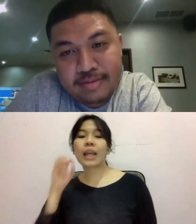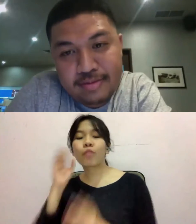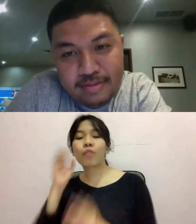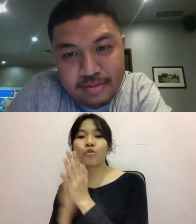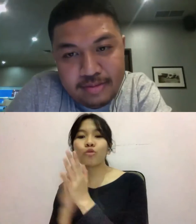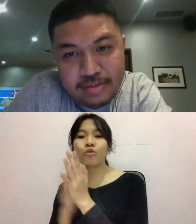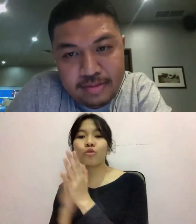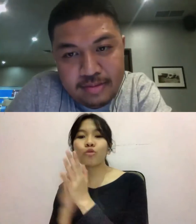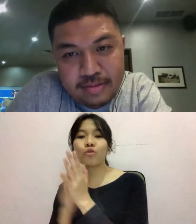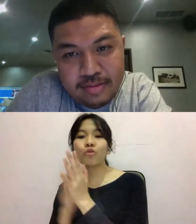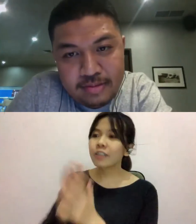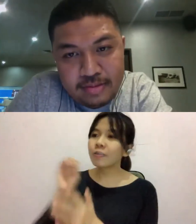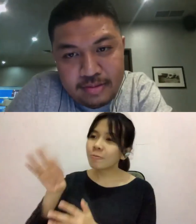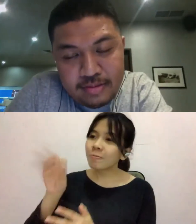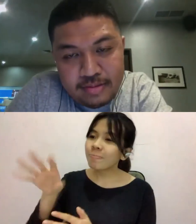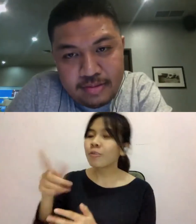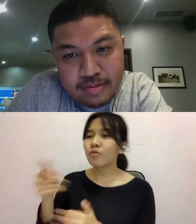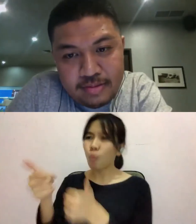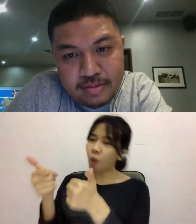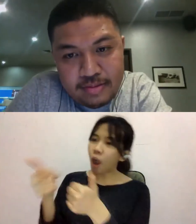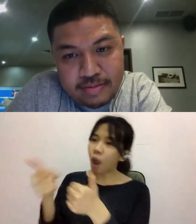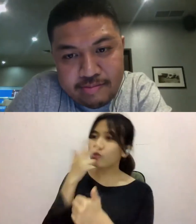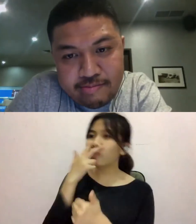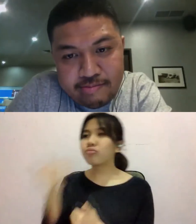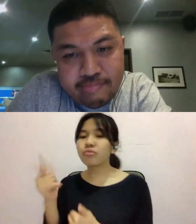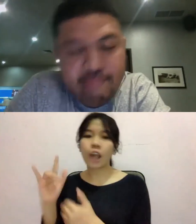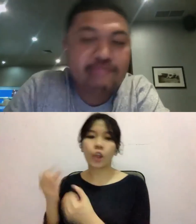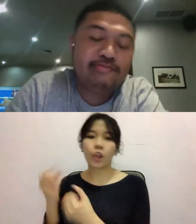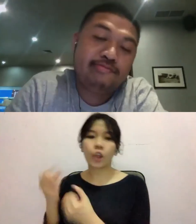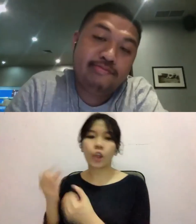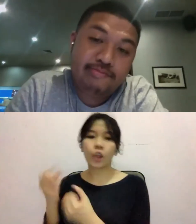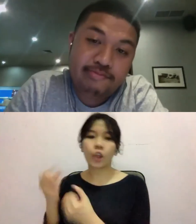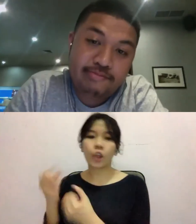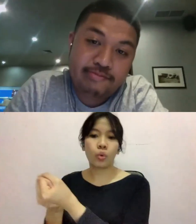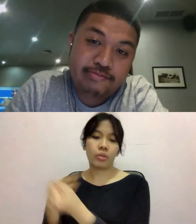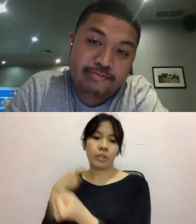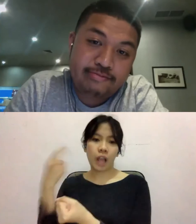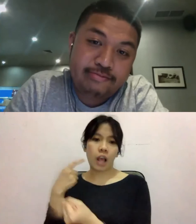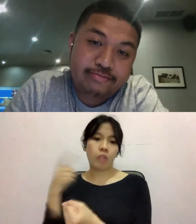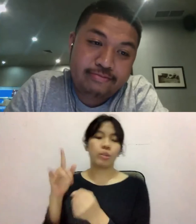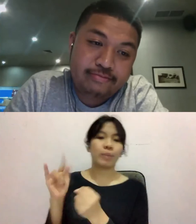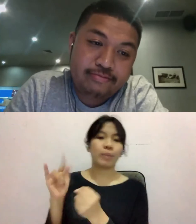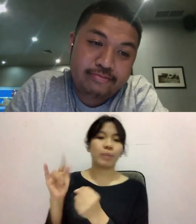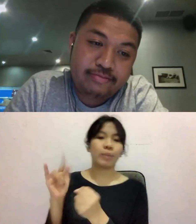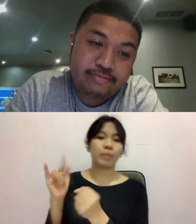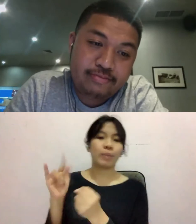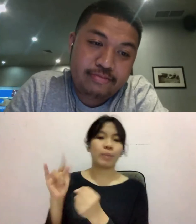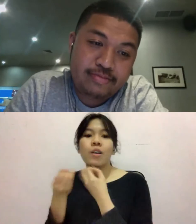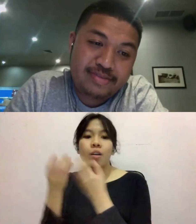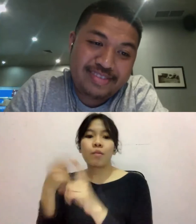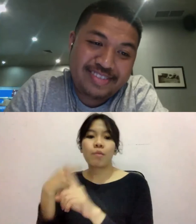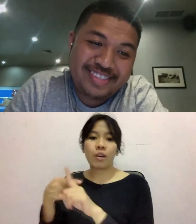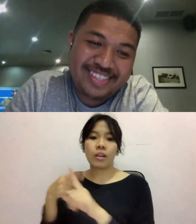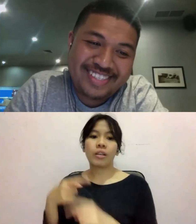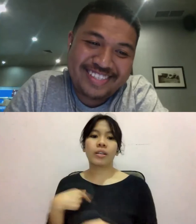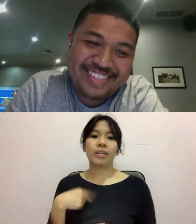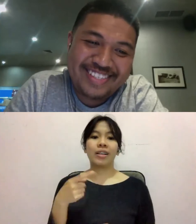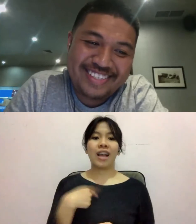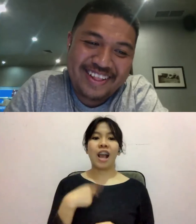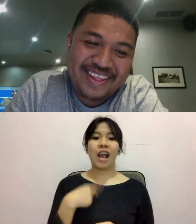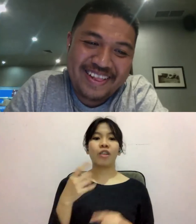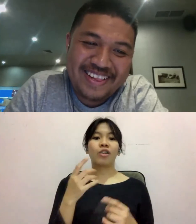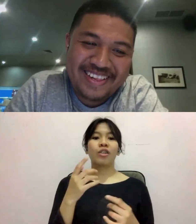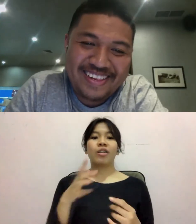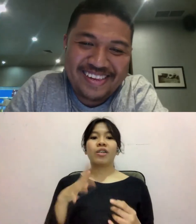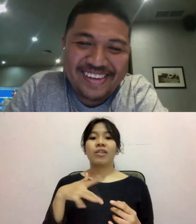him along the way with his educational process and so forth. I'm not sure if he's watching this tonight, but I sent him the